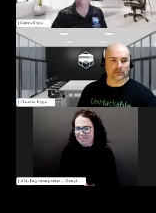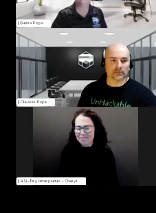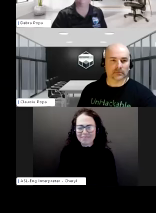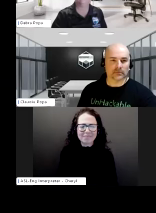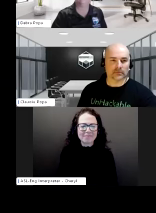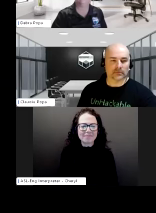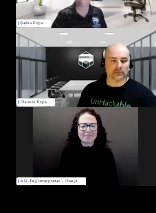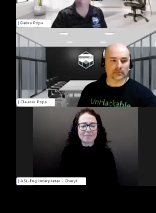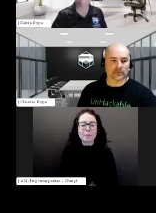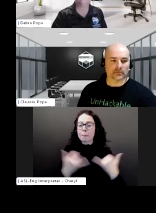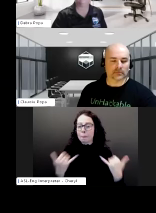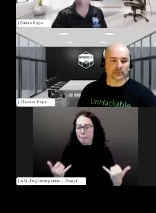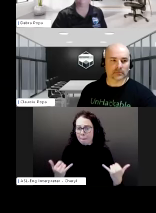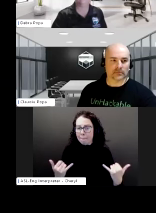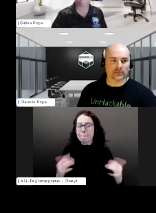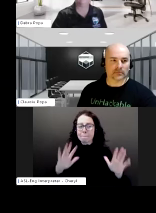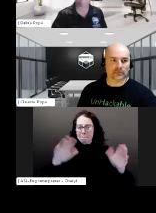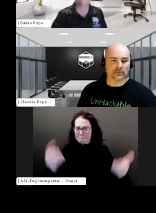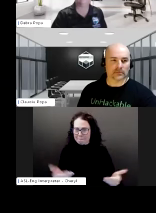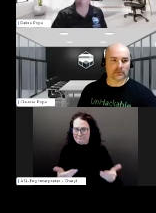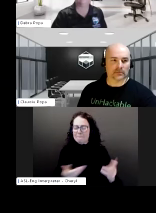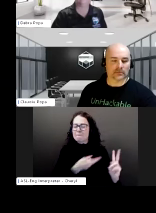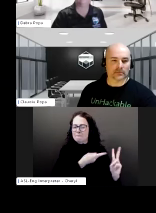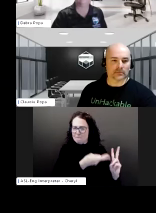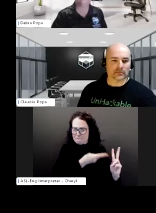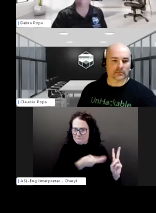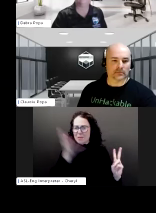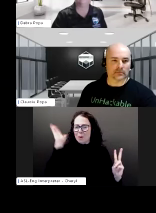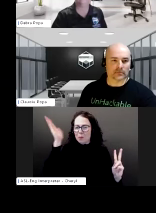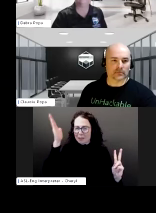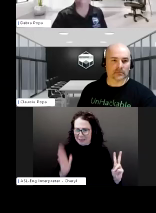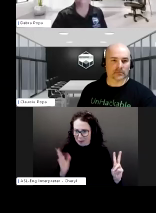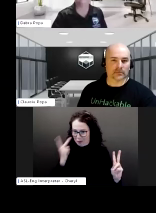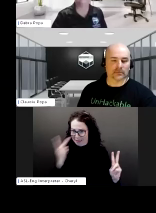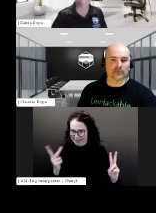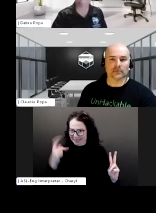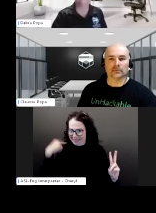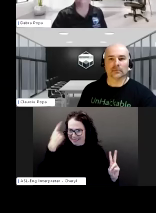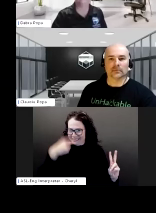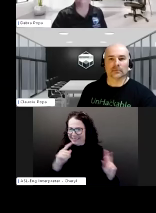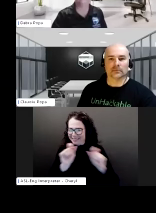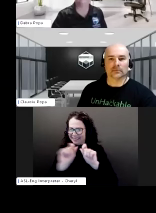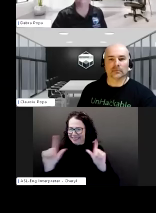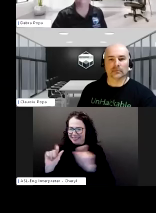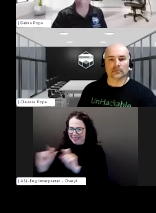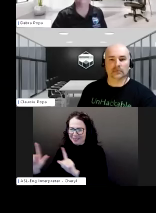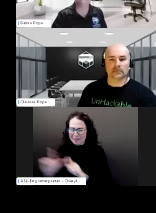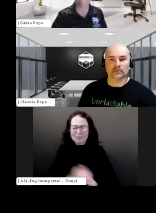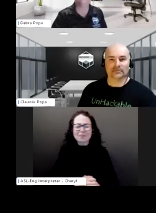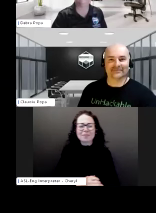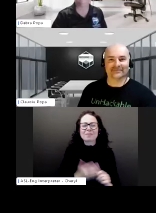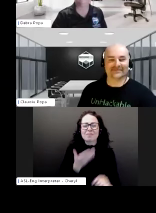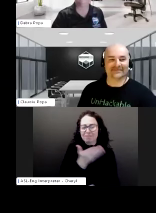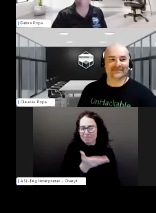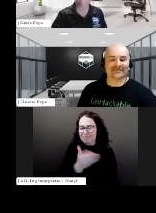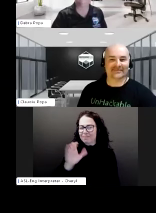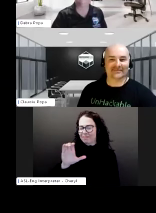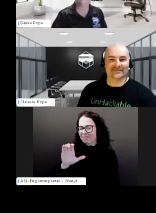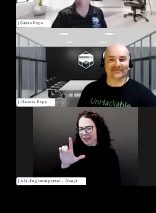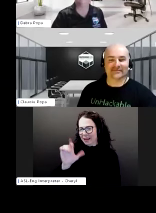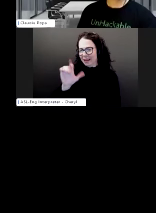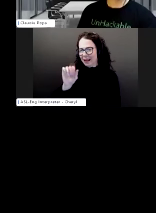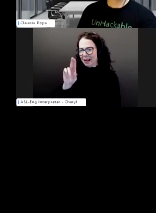And now moving on to our presenters who are visible on your screen now, I would like to introduce Claudiu Popa, who is the founder